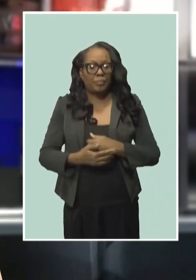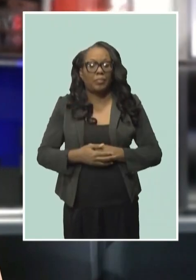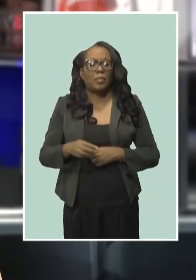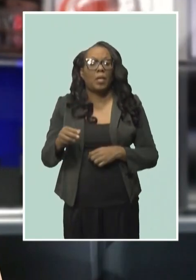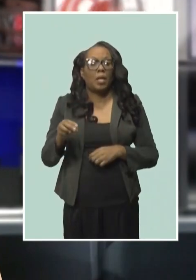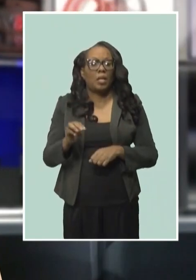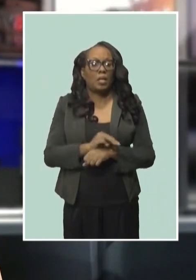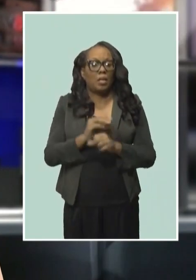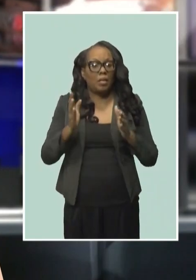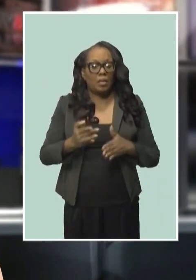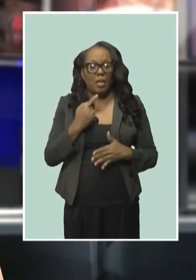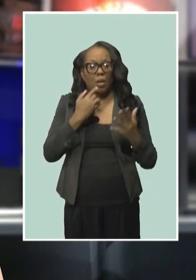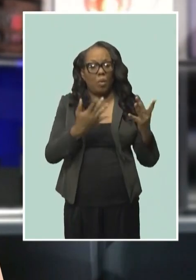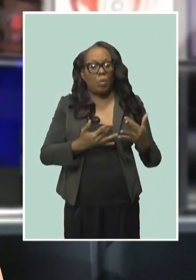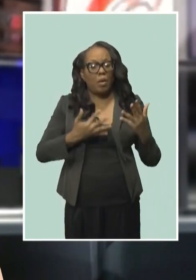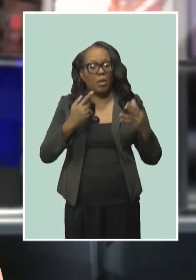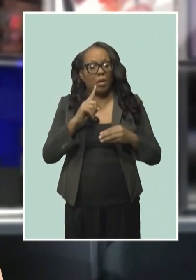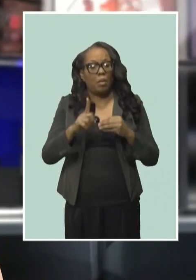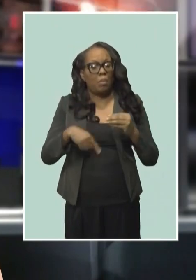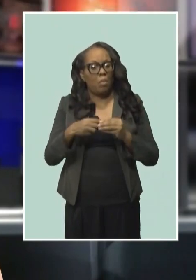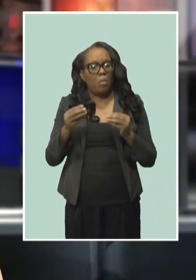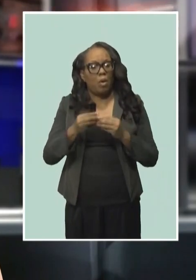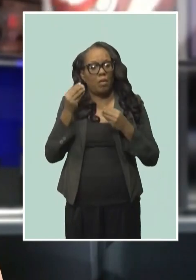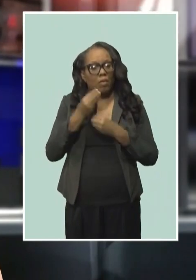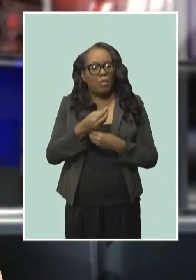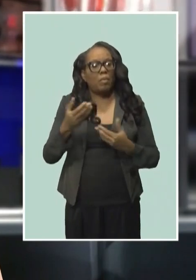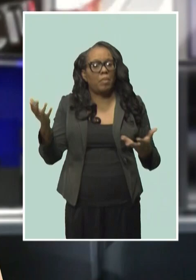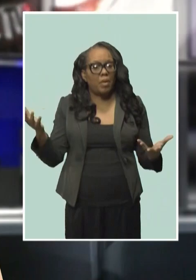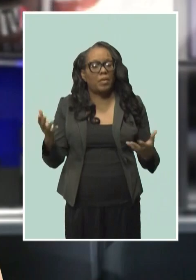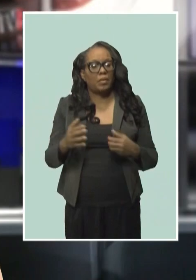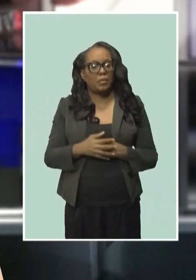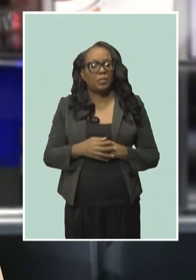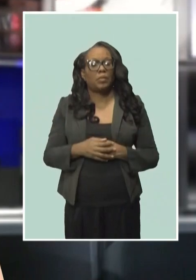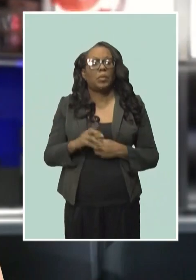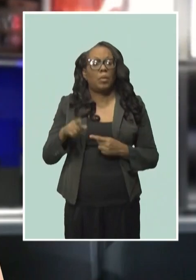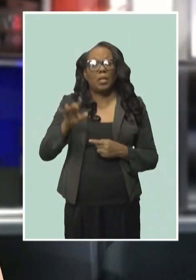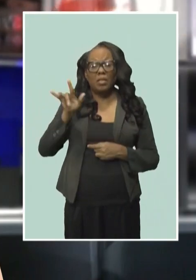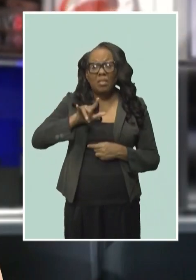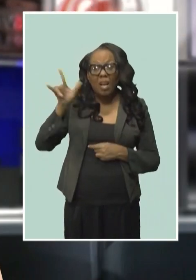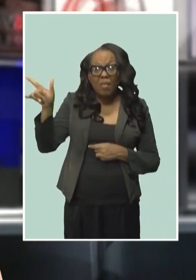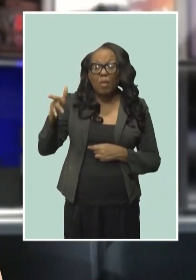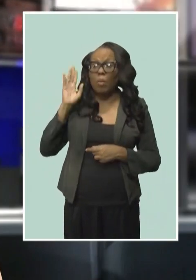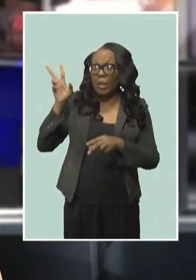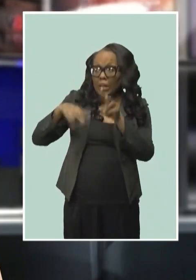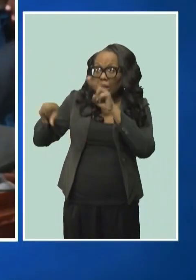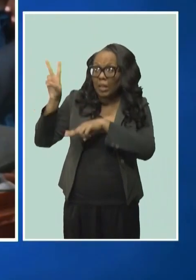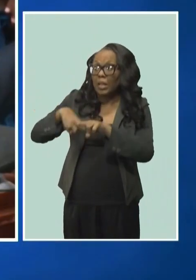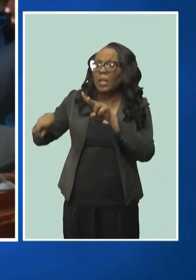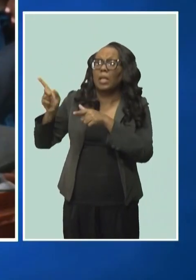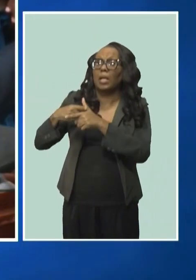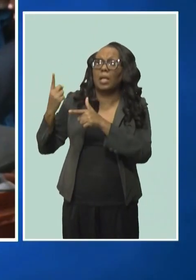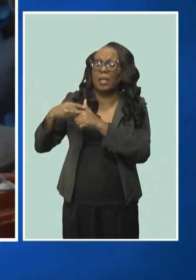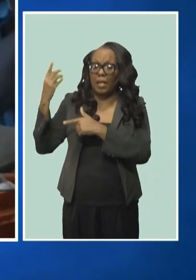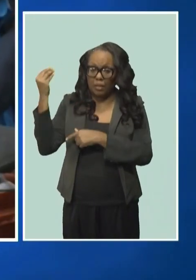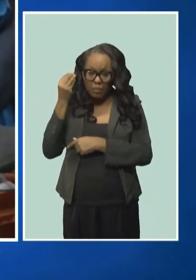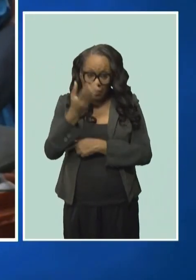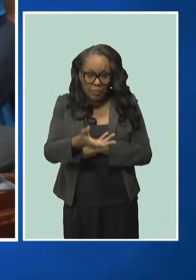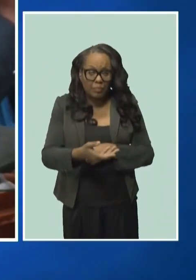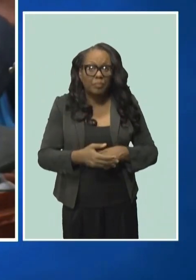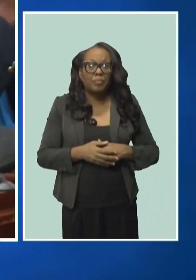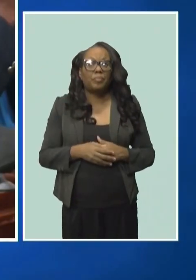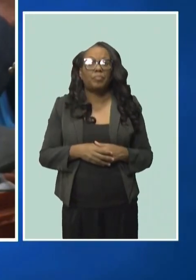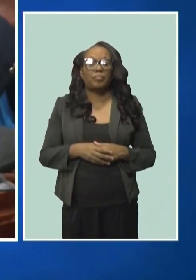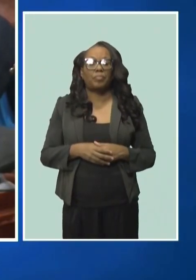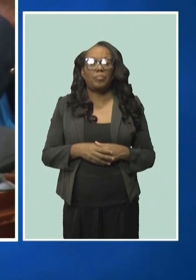sheep sent to Guyana. It will come from Dr. Leroy McLean when he travels there. That report, after he